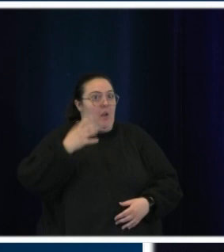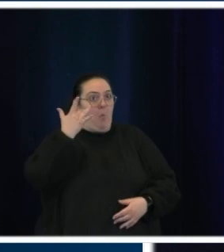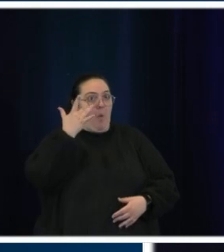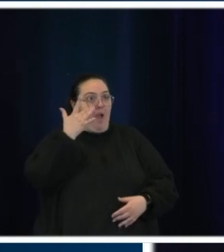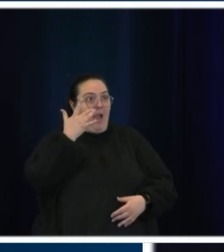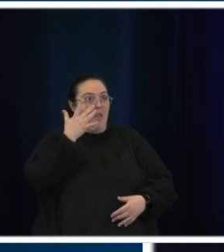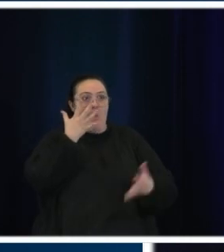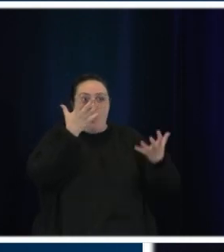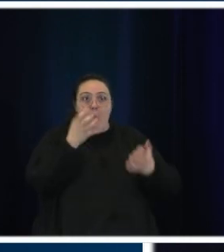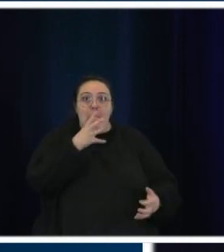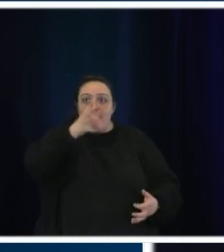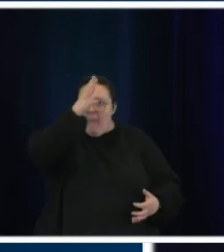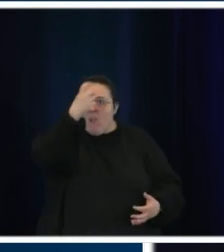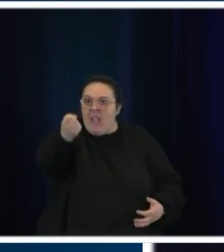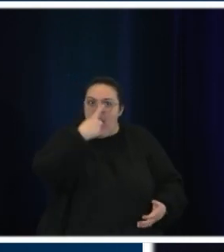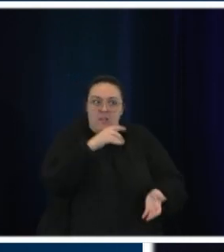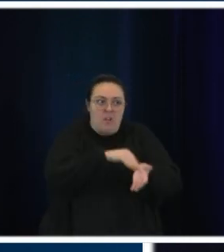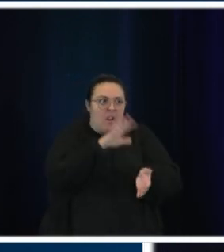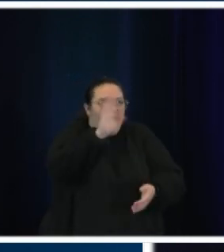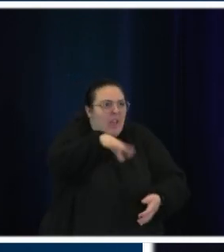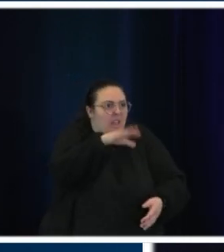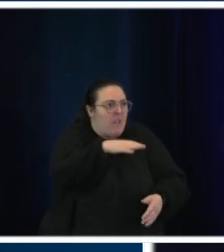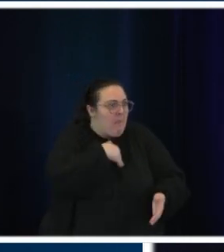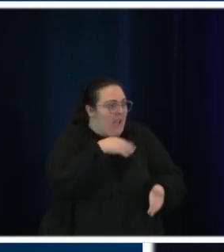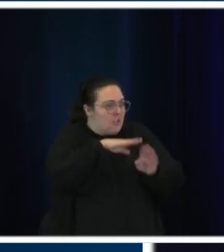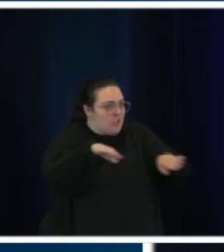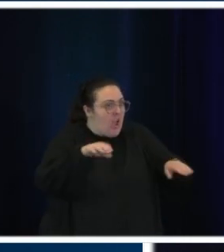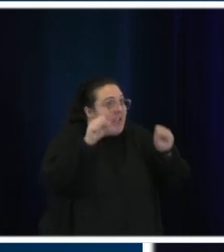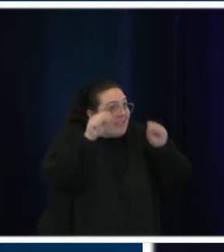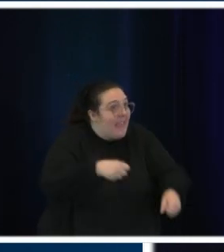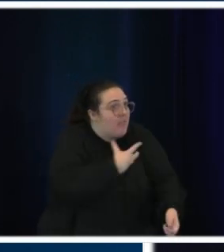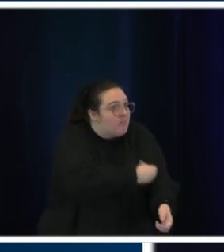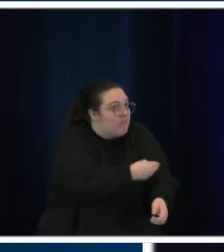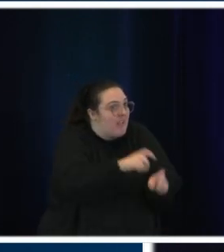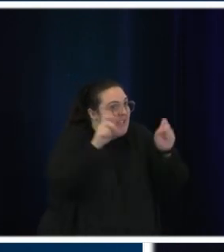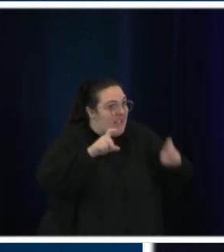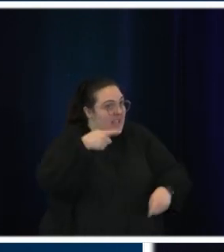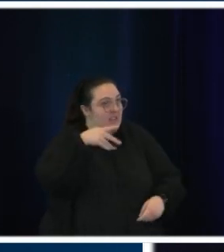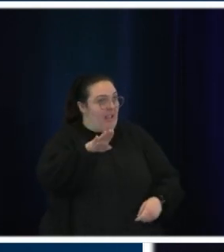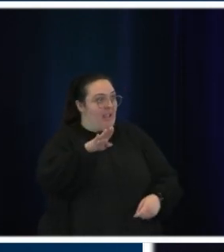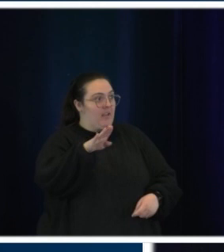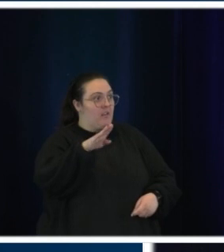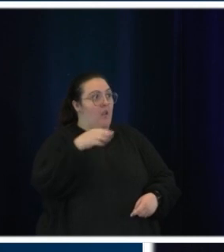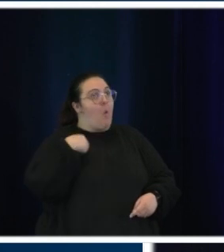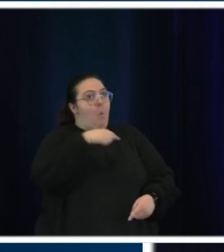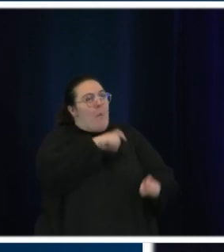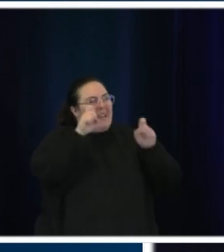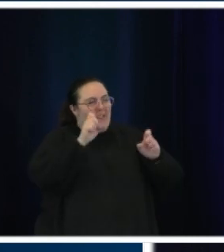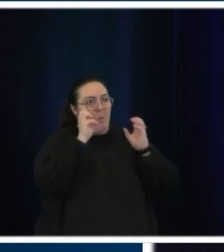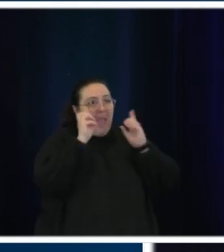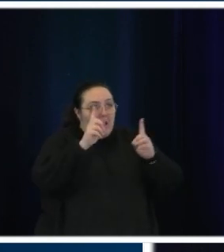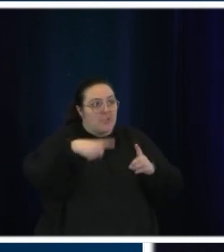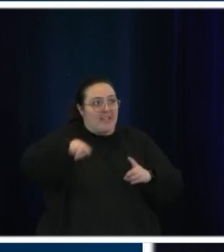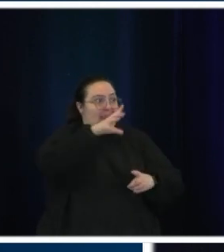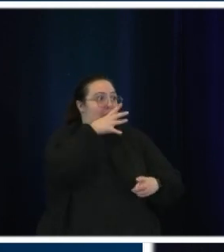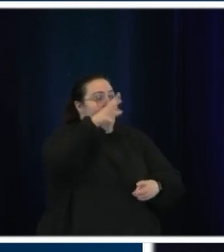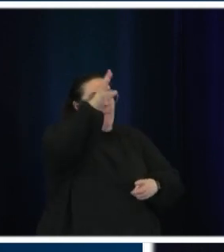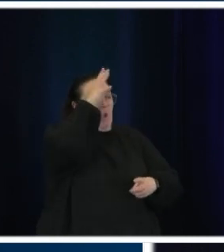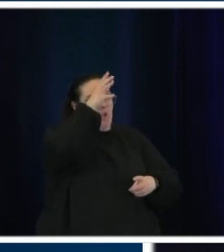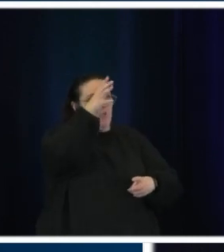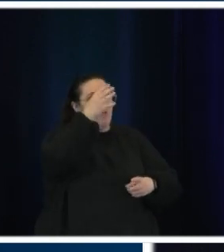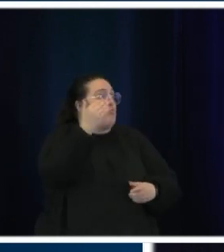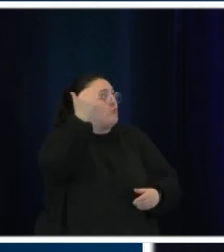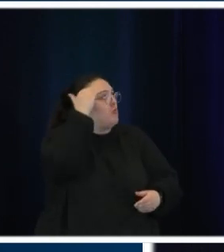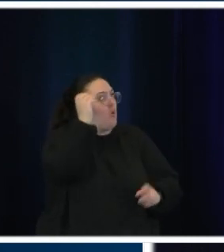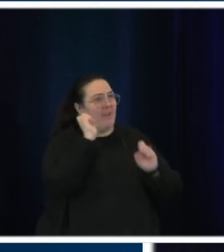you tested my child for lead? Can you test them for lead? That's something that a parent should be knowledgeable about and should be able to ask their provider.